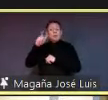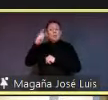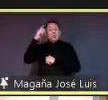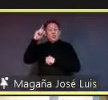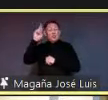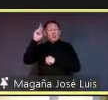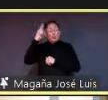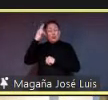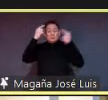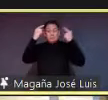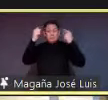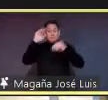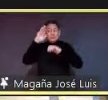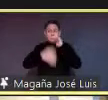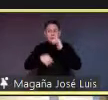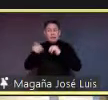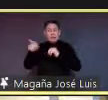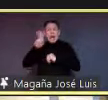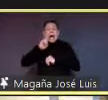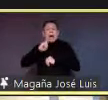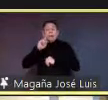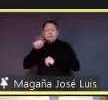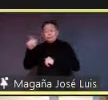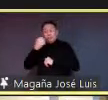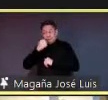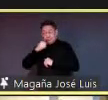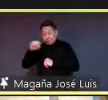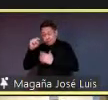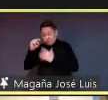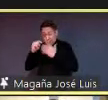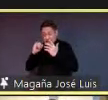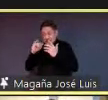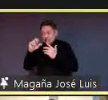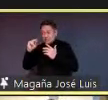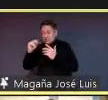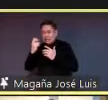us that they have incorporated those competencies.